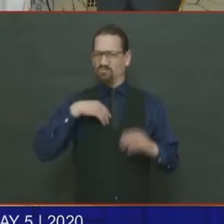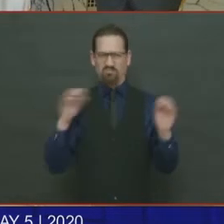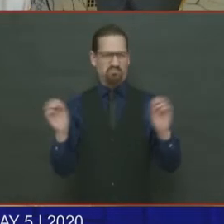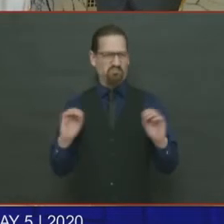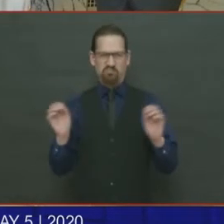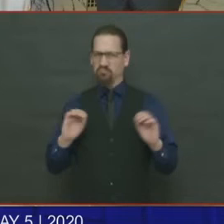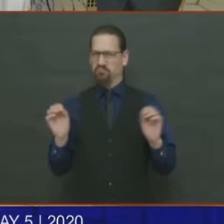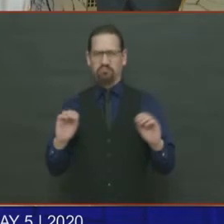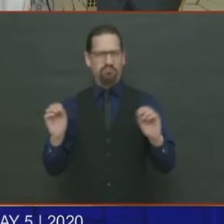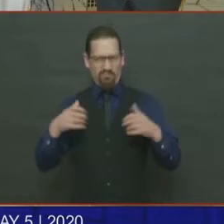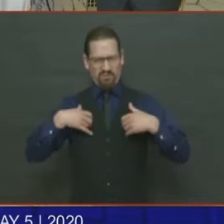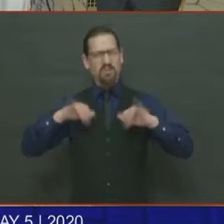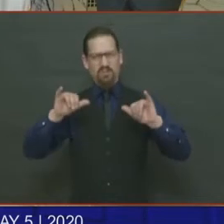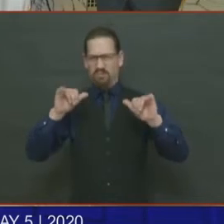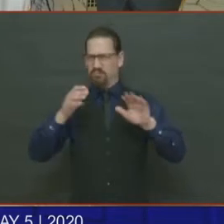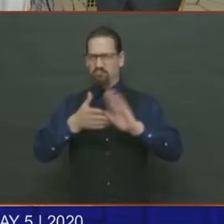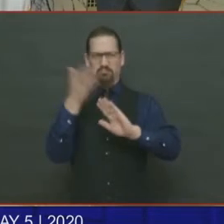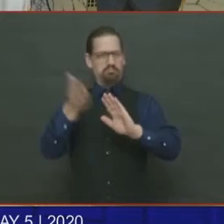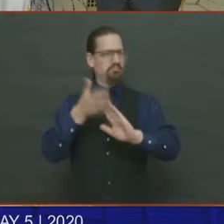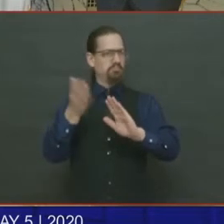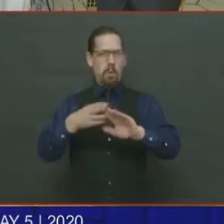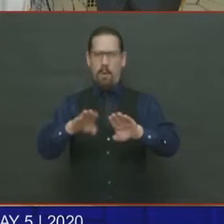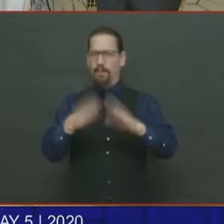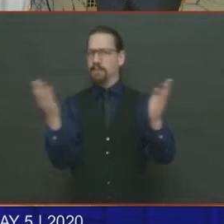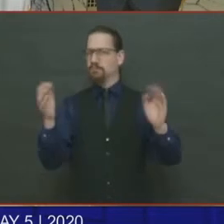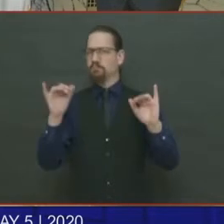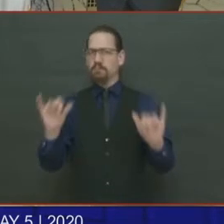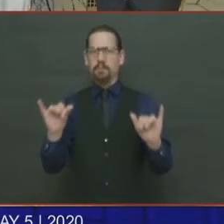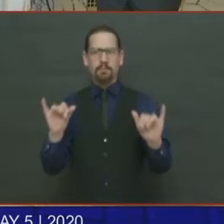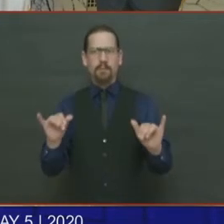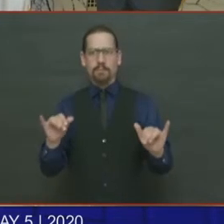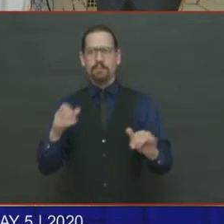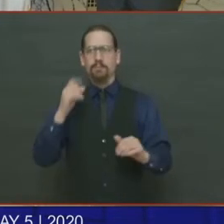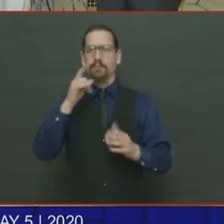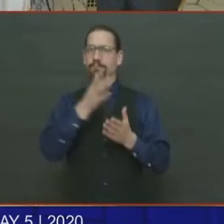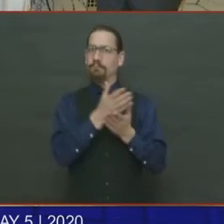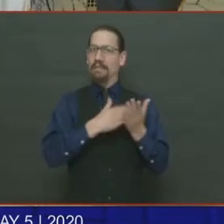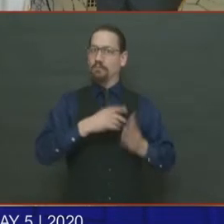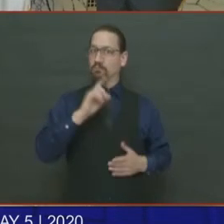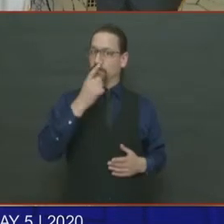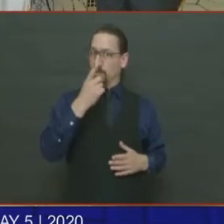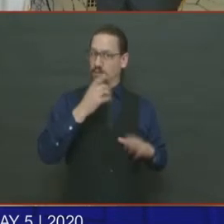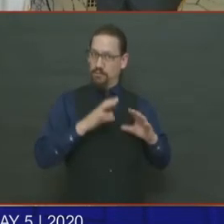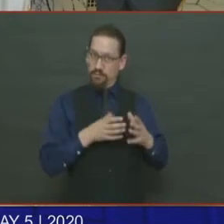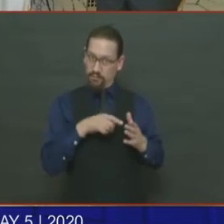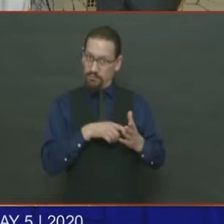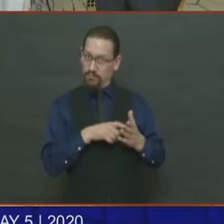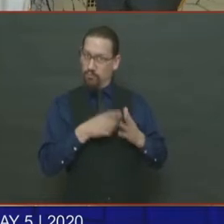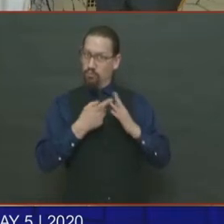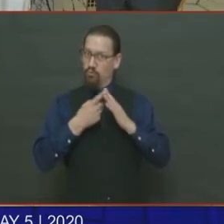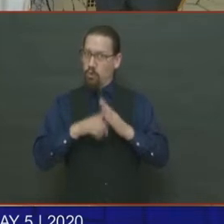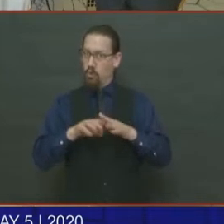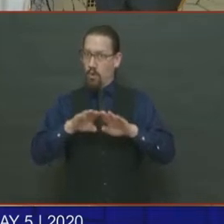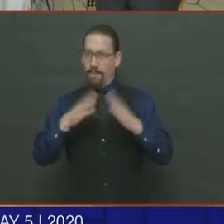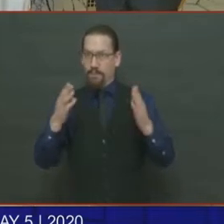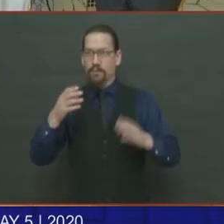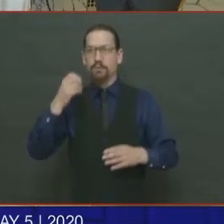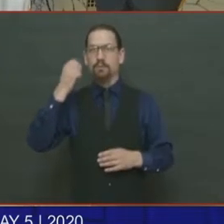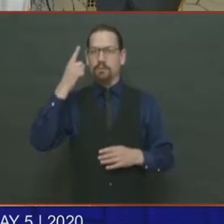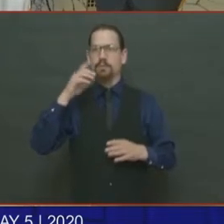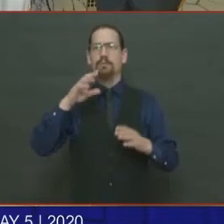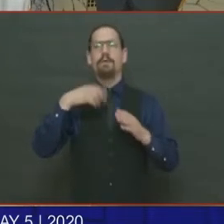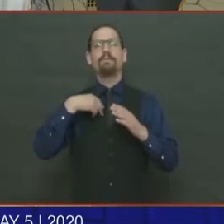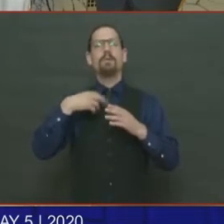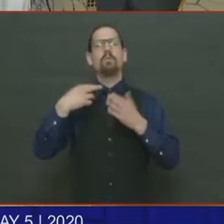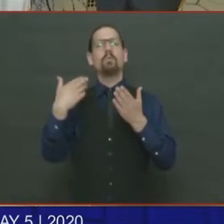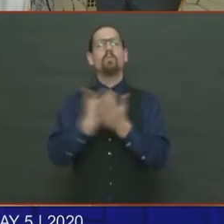On phase 1, starting hopefully next week, there's going to be phase 1 guidance for golf courses. So if you